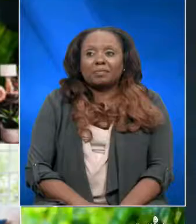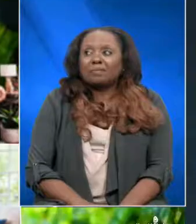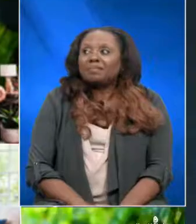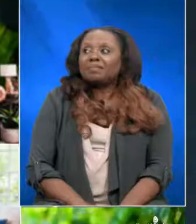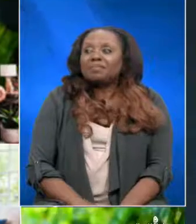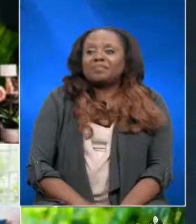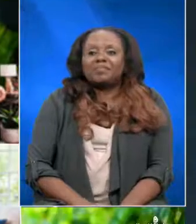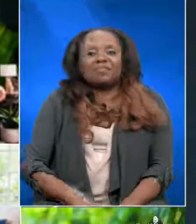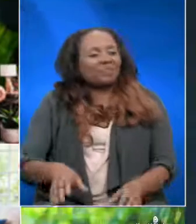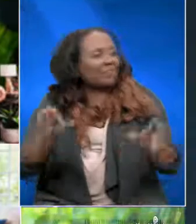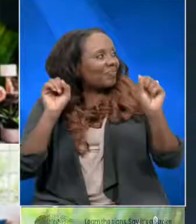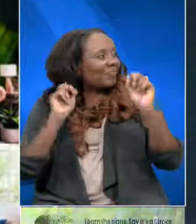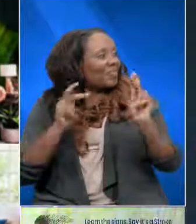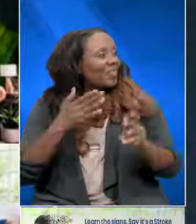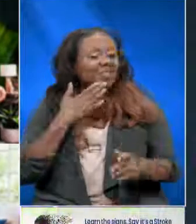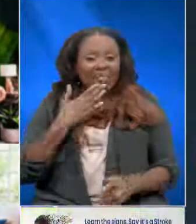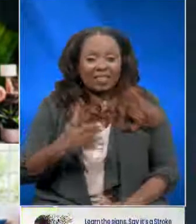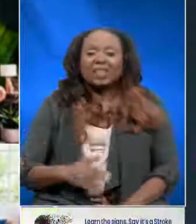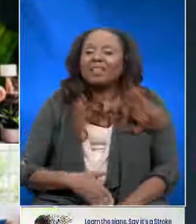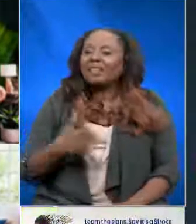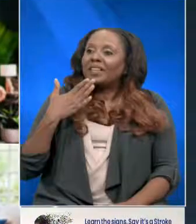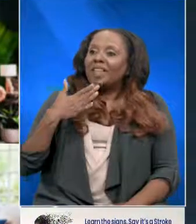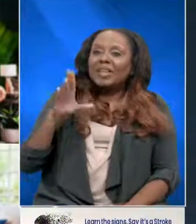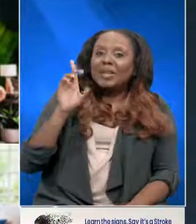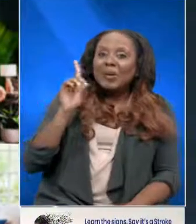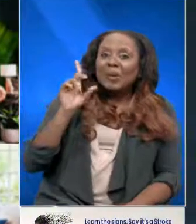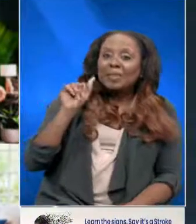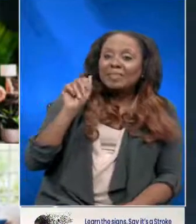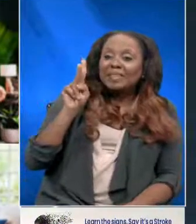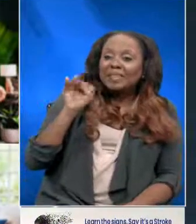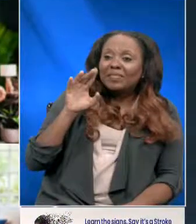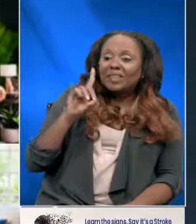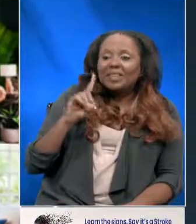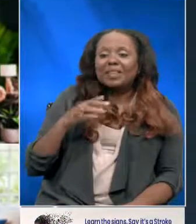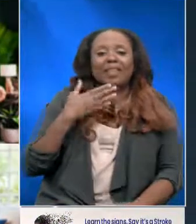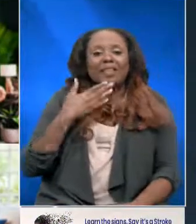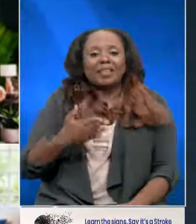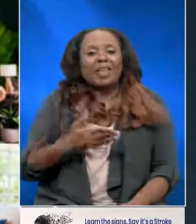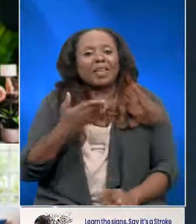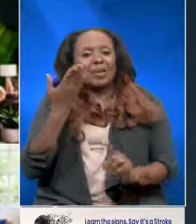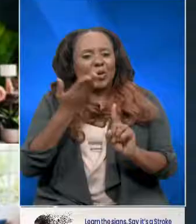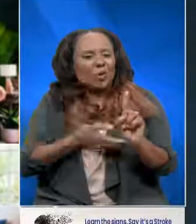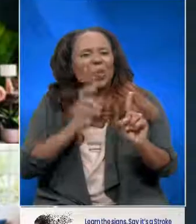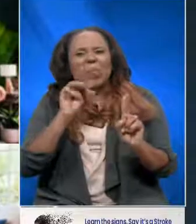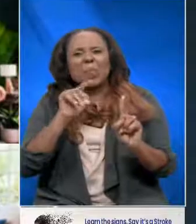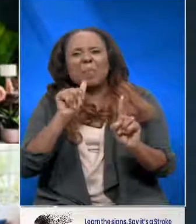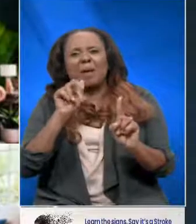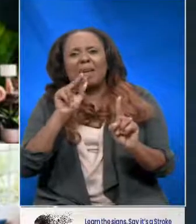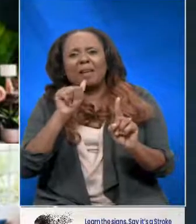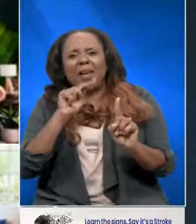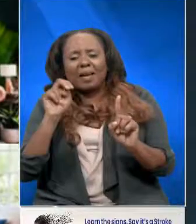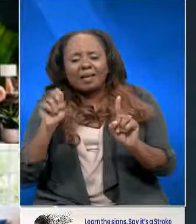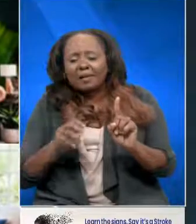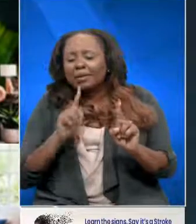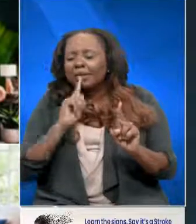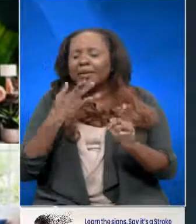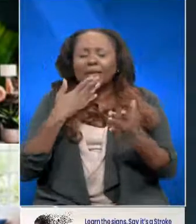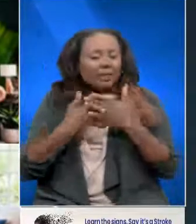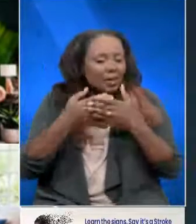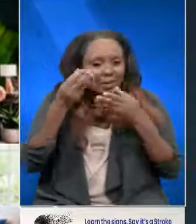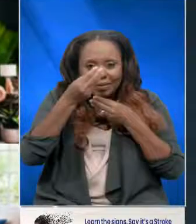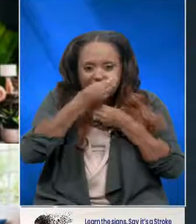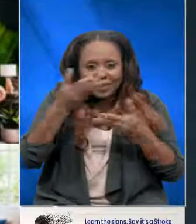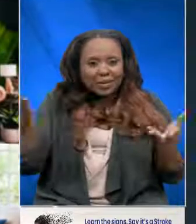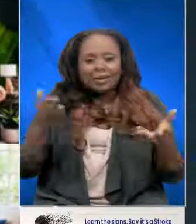Thank you very much, David and Marianne. Thank you so much. The information was really and truthfully interesting